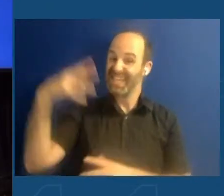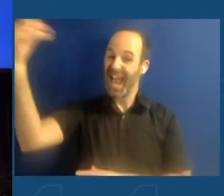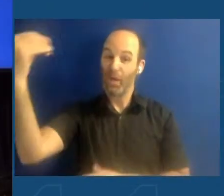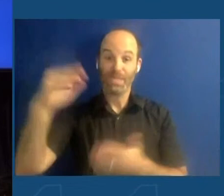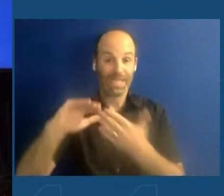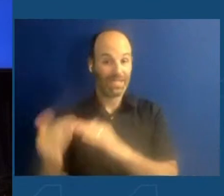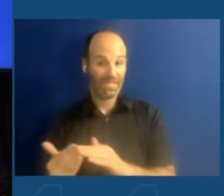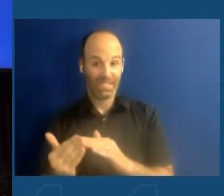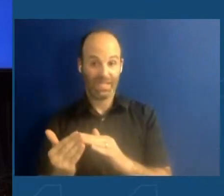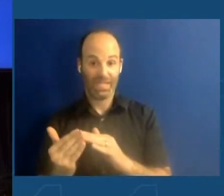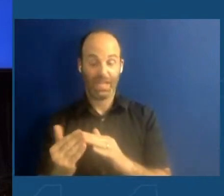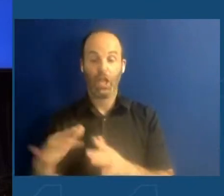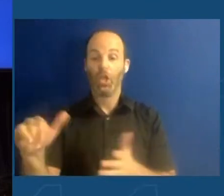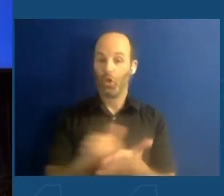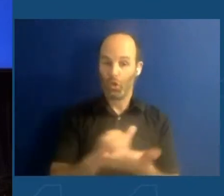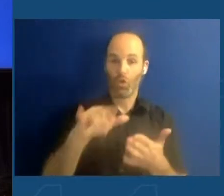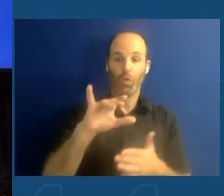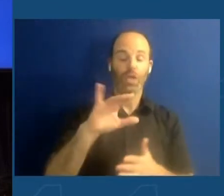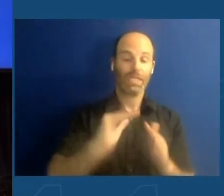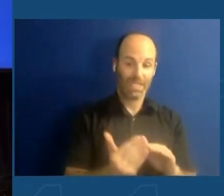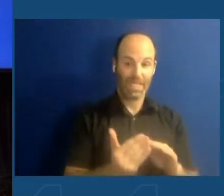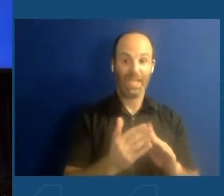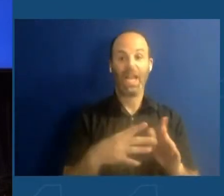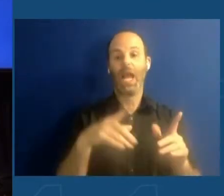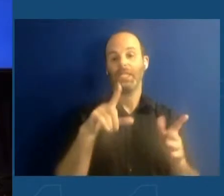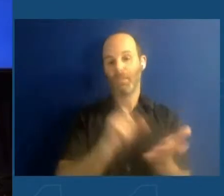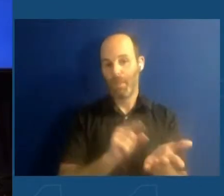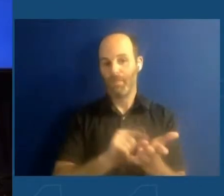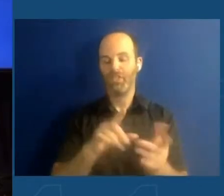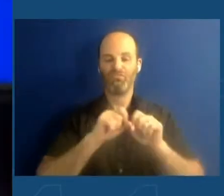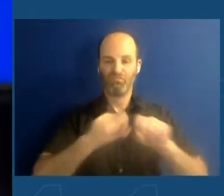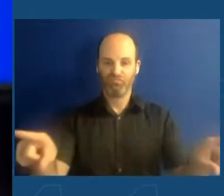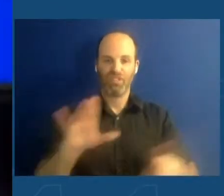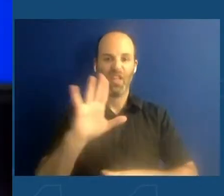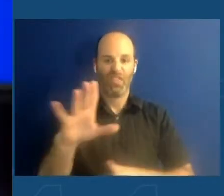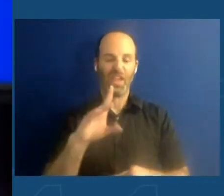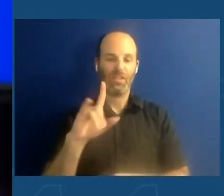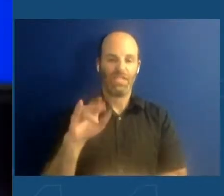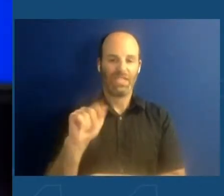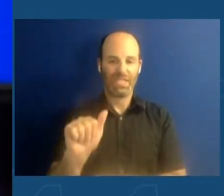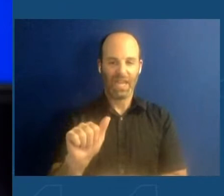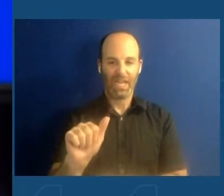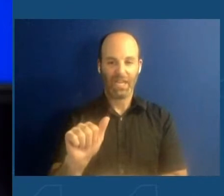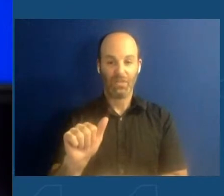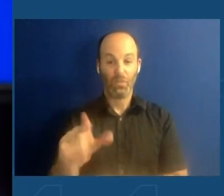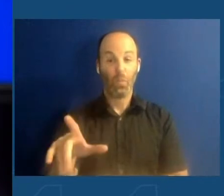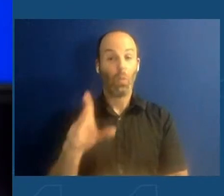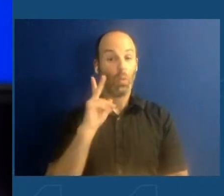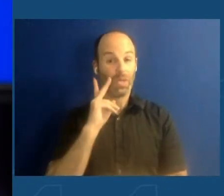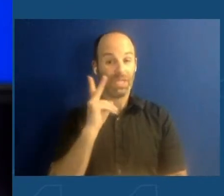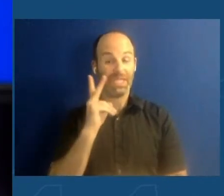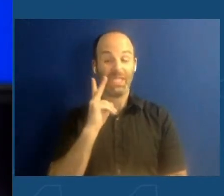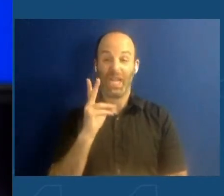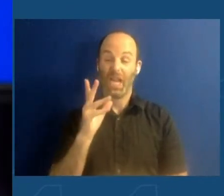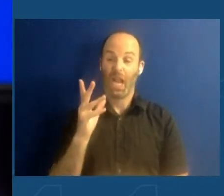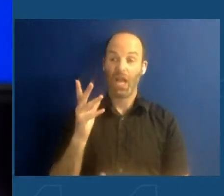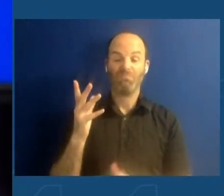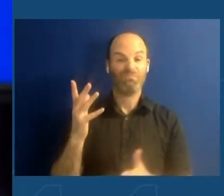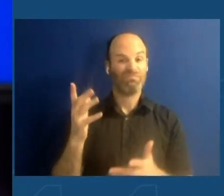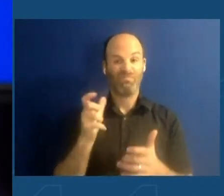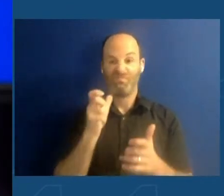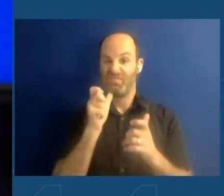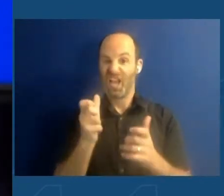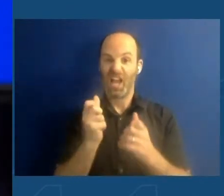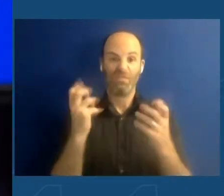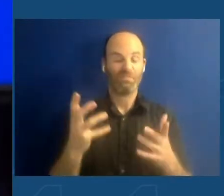City. published its data. All of us are showing what appears to be an underdiagnosis of monkeypox among